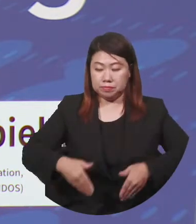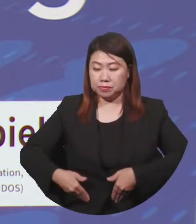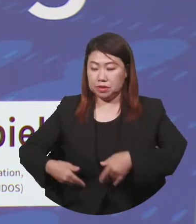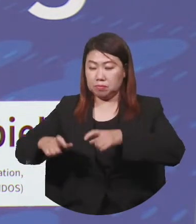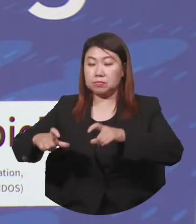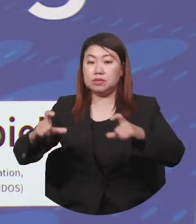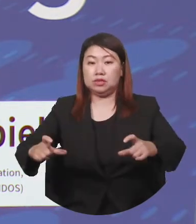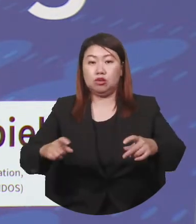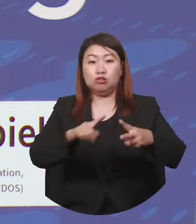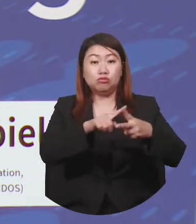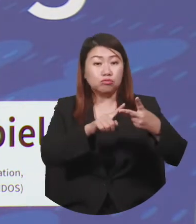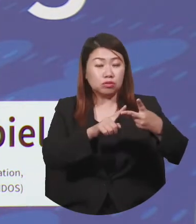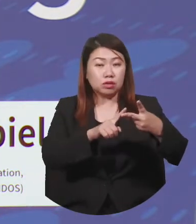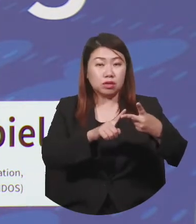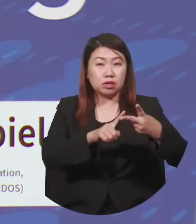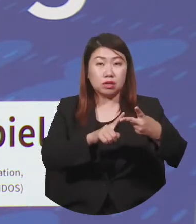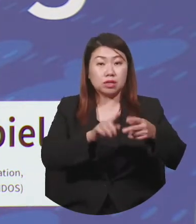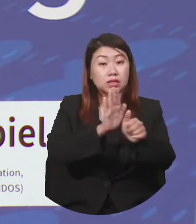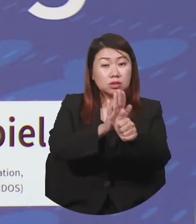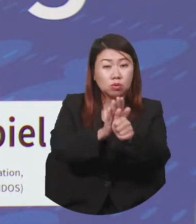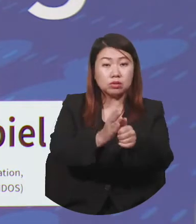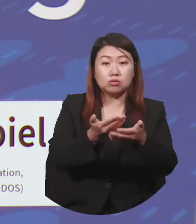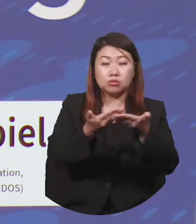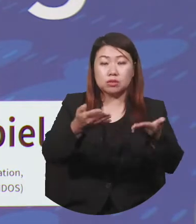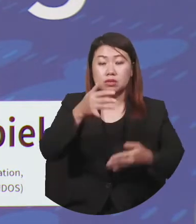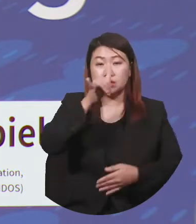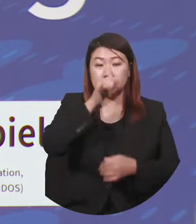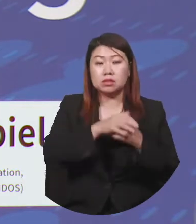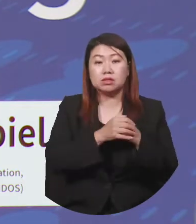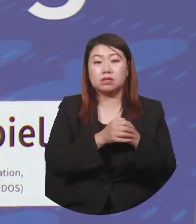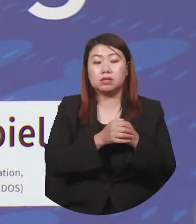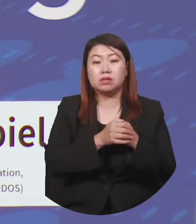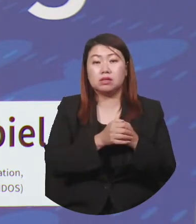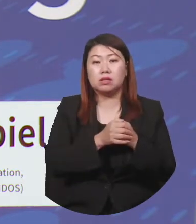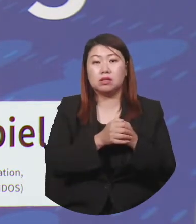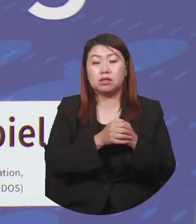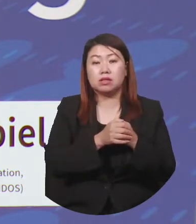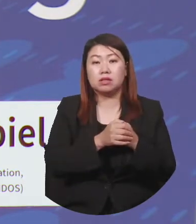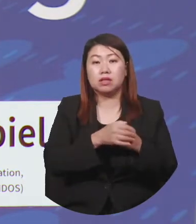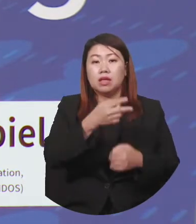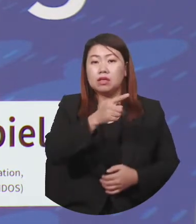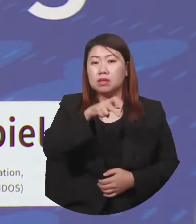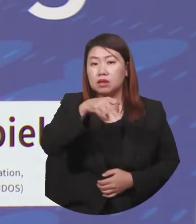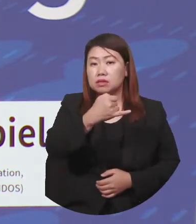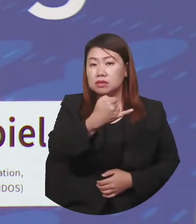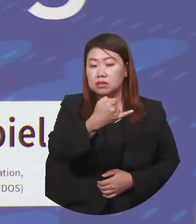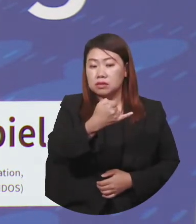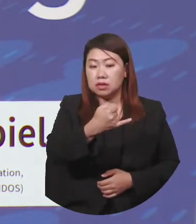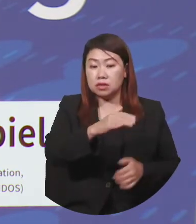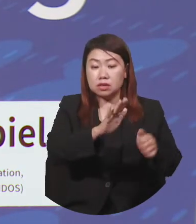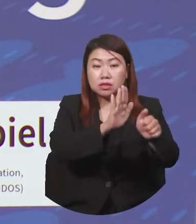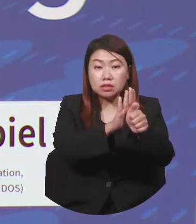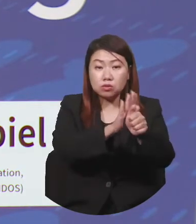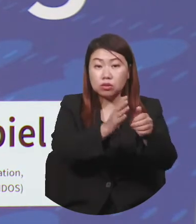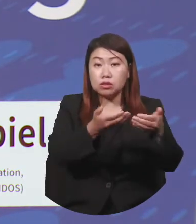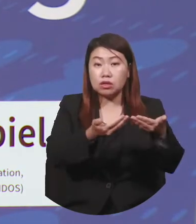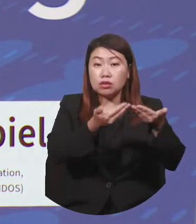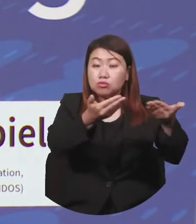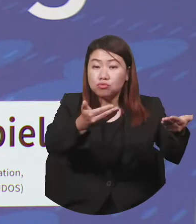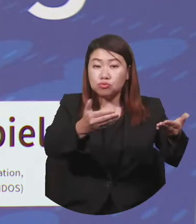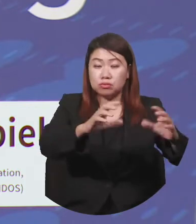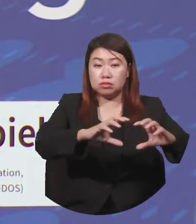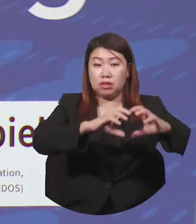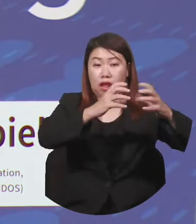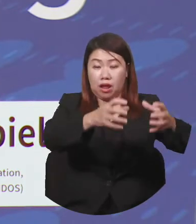to bring together DAC donors, South-South cooperation providers, and to agree on a set of principles, criteria,